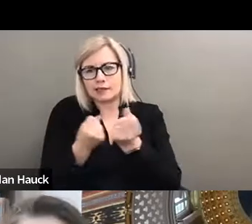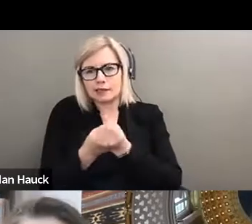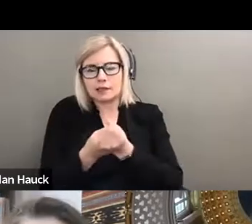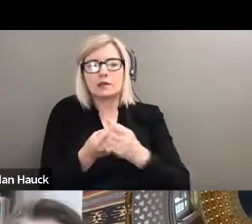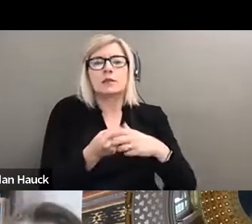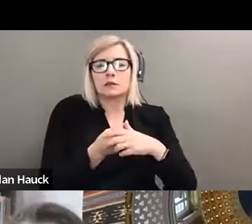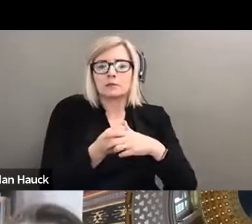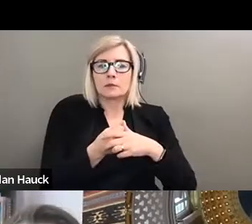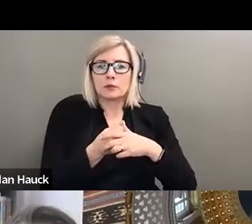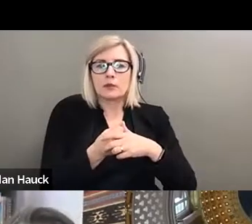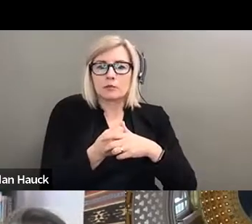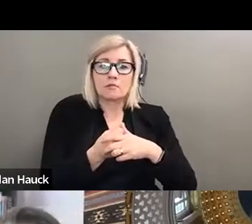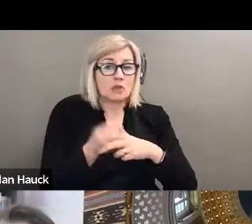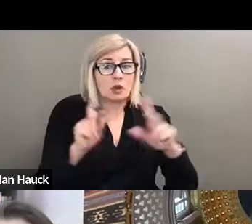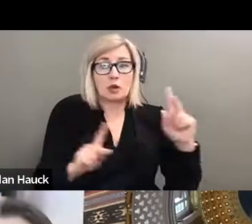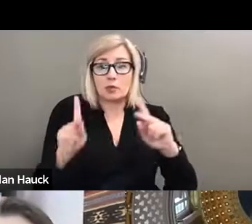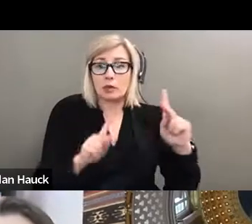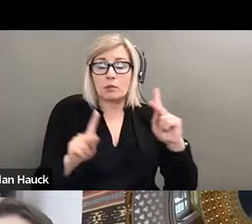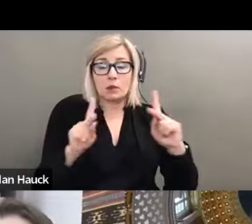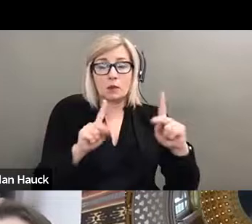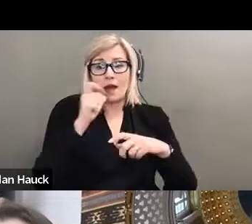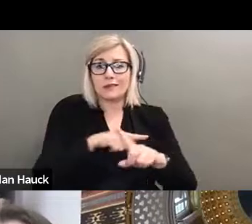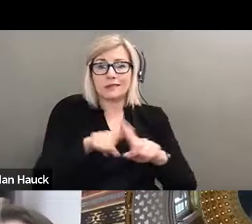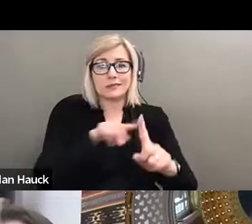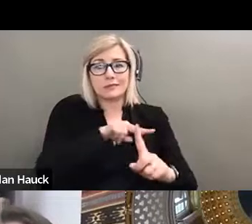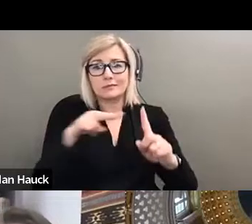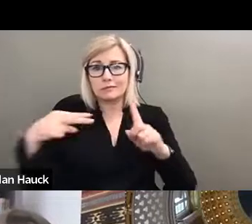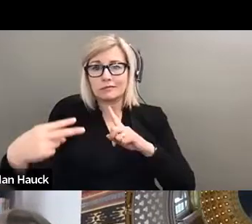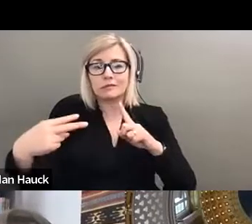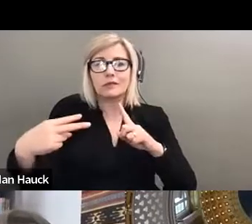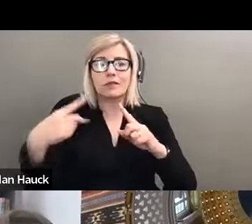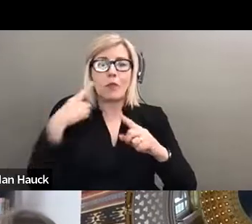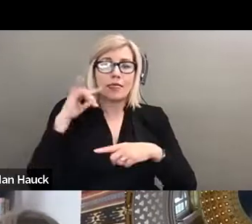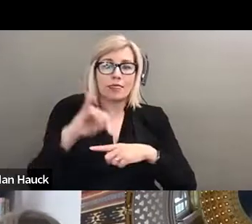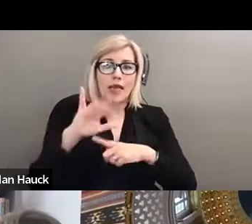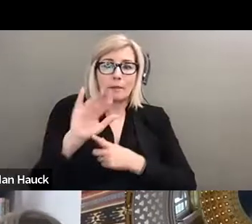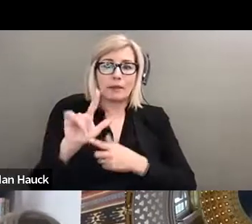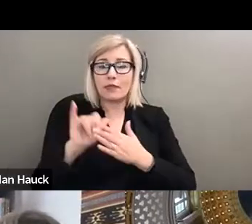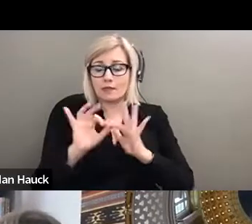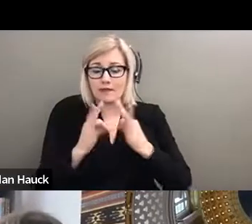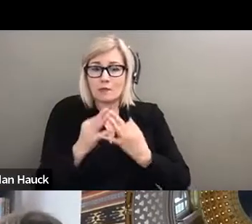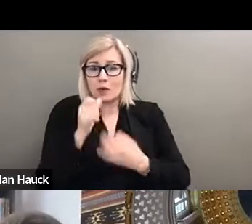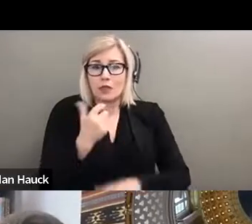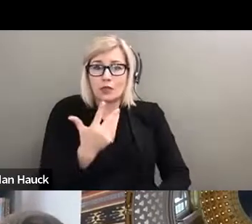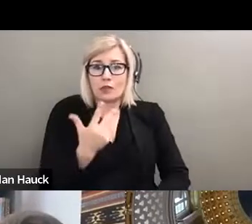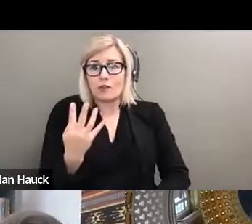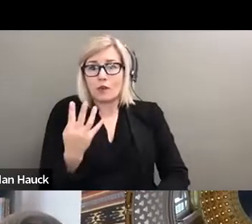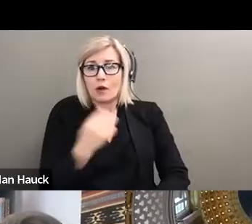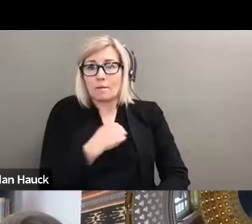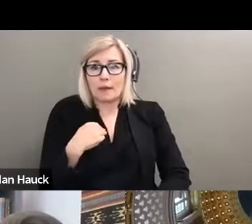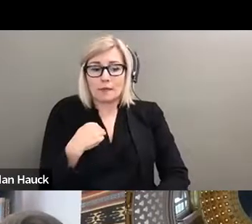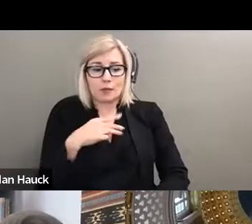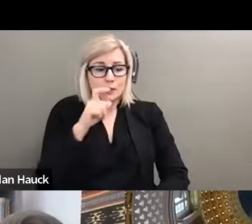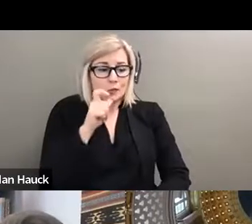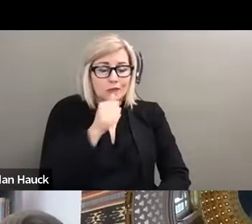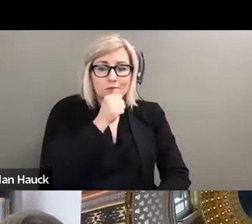know that there are people that have different perspectives on that bill, but that was a family who had 3 or 4 members that were going